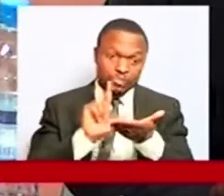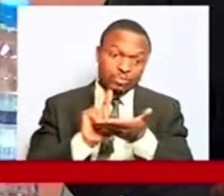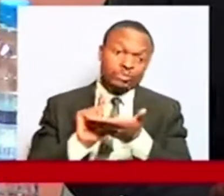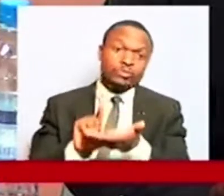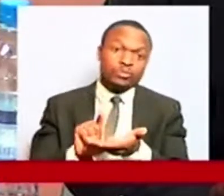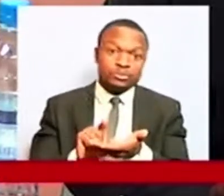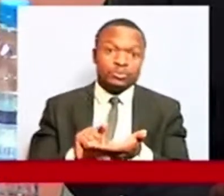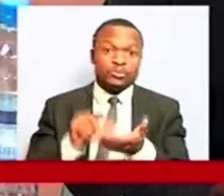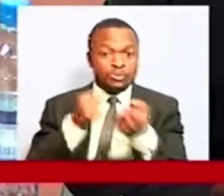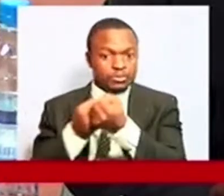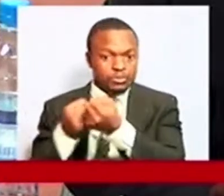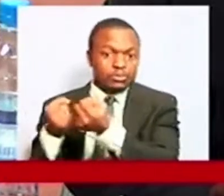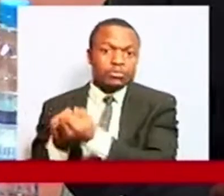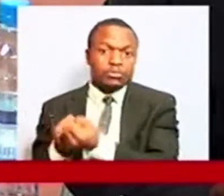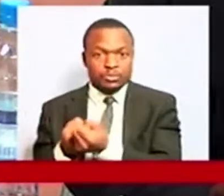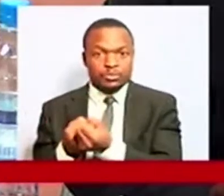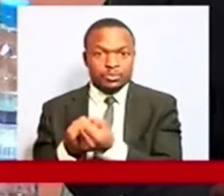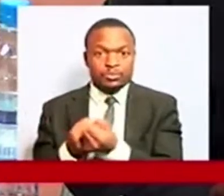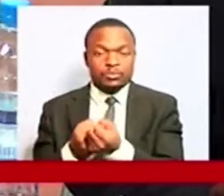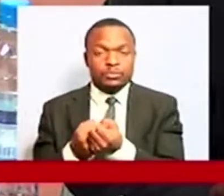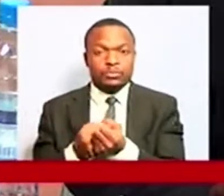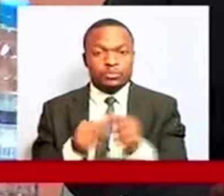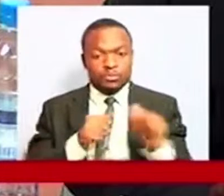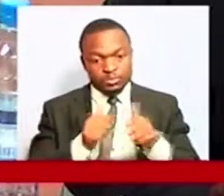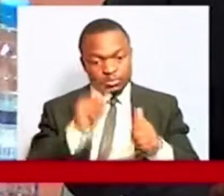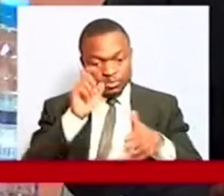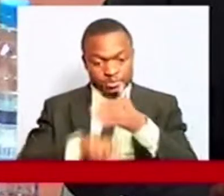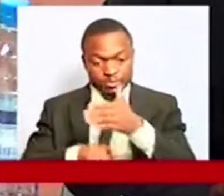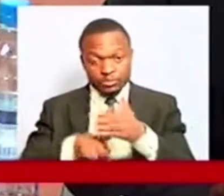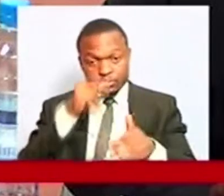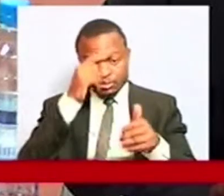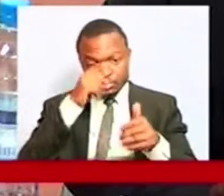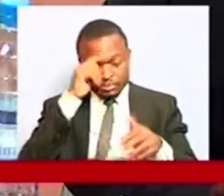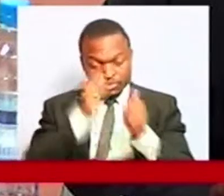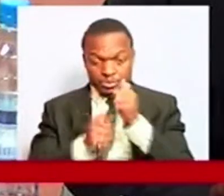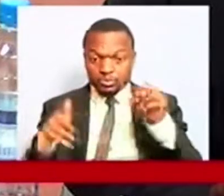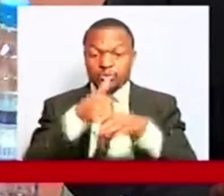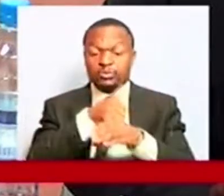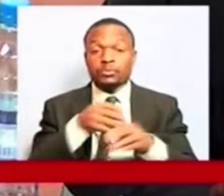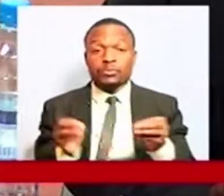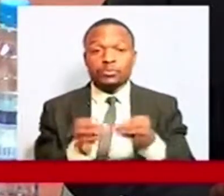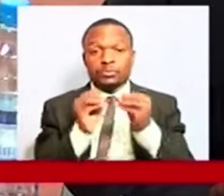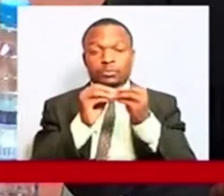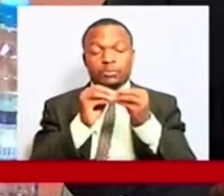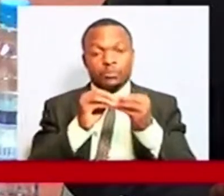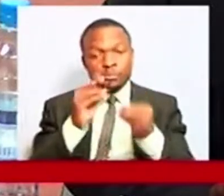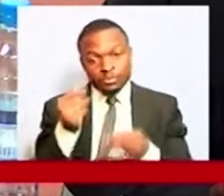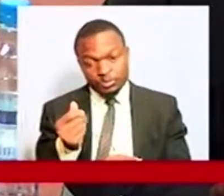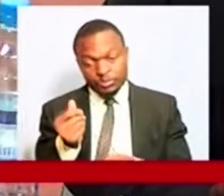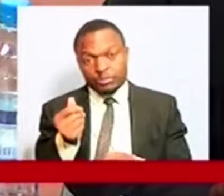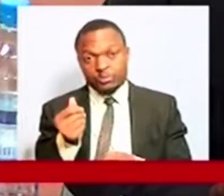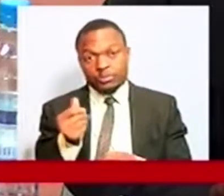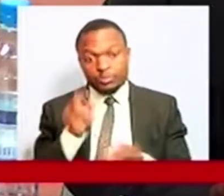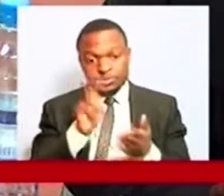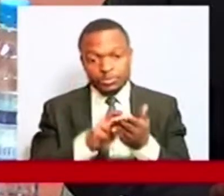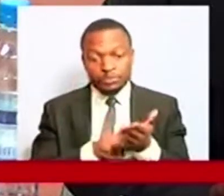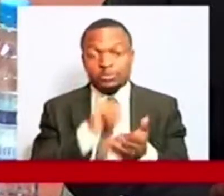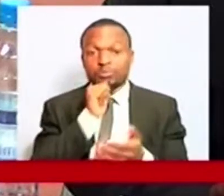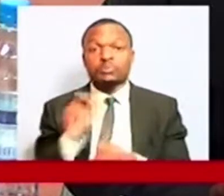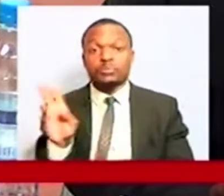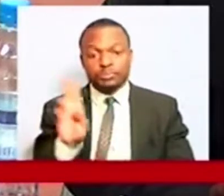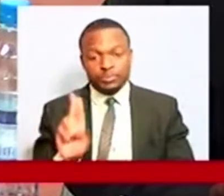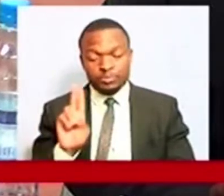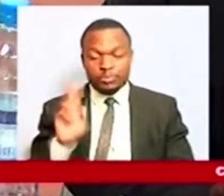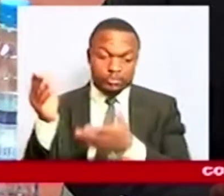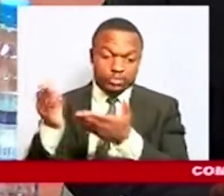loans, bursaries, and administrative costs, of which is included in the total amount reported and as unspent. The